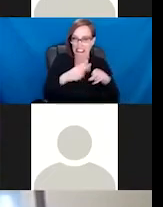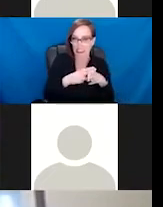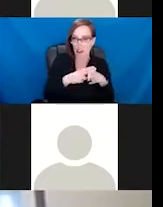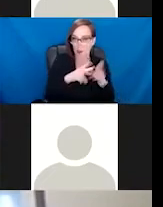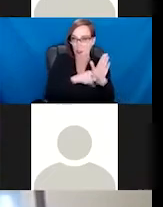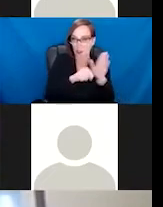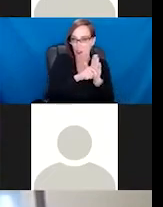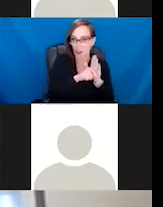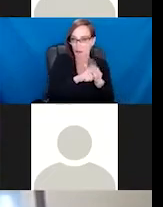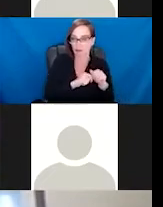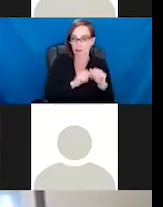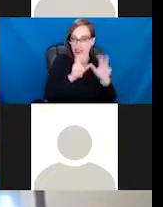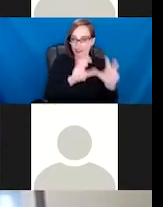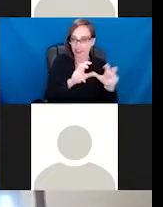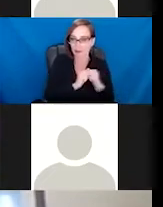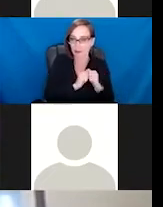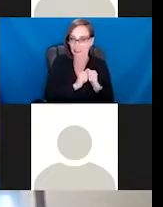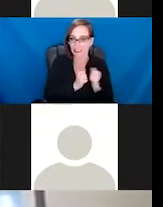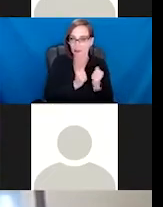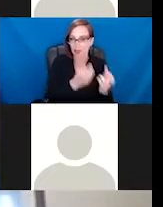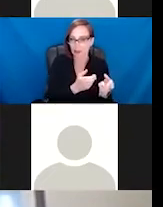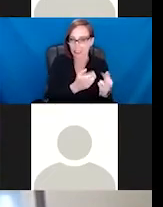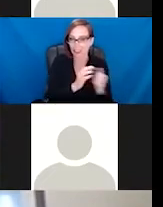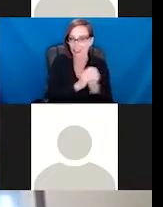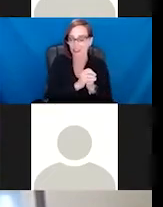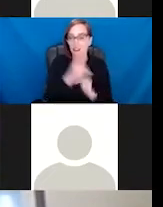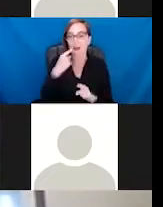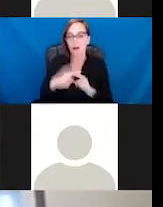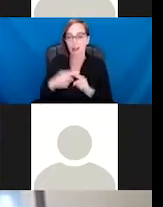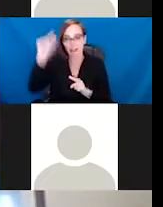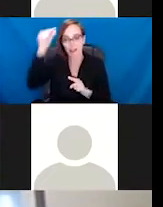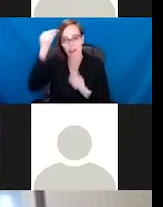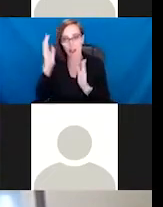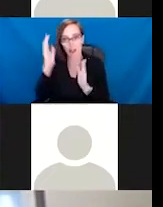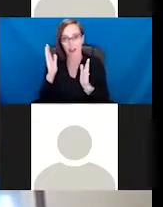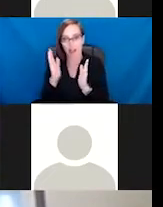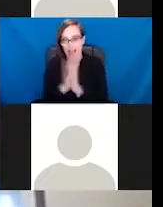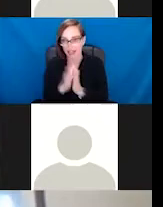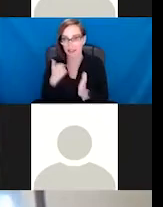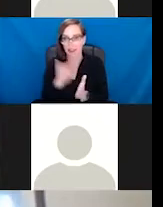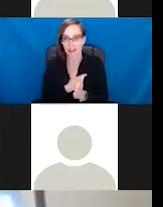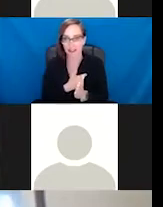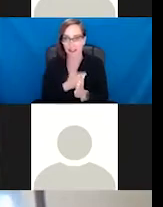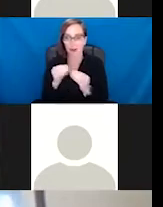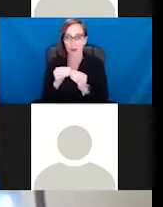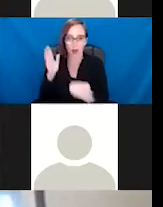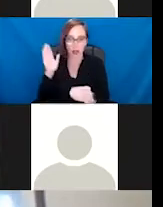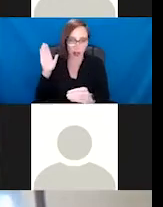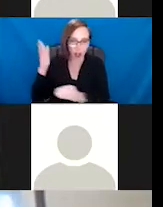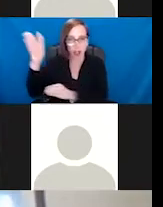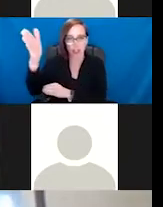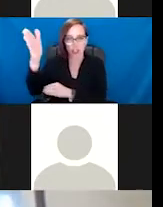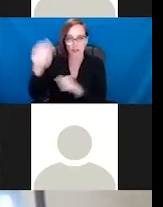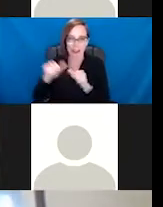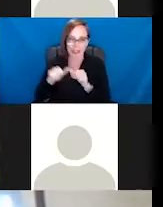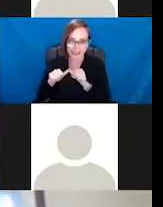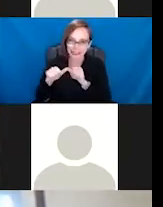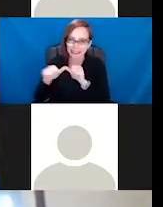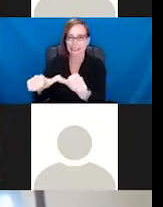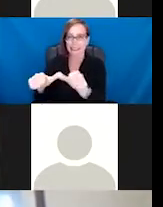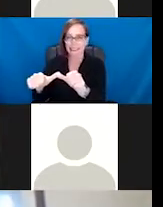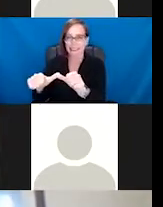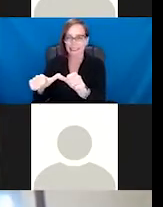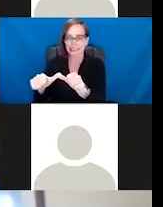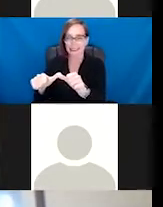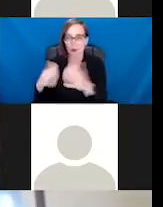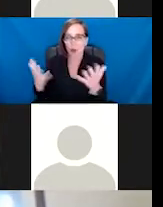and recommendations, and the governor has asked us to look at longer-term sustainable shifts, right,